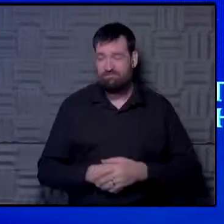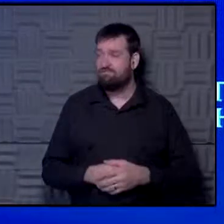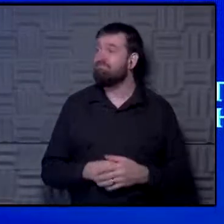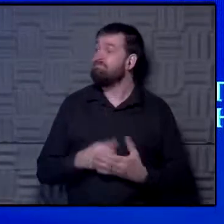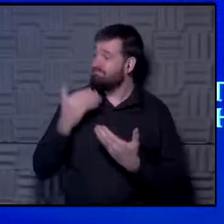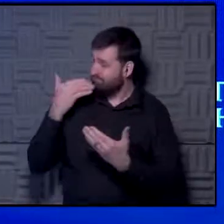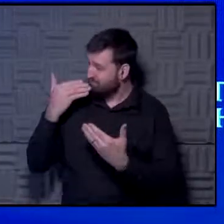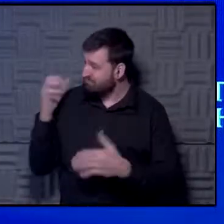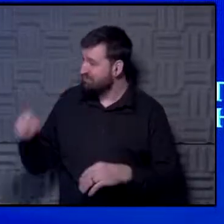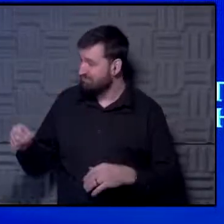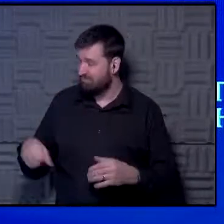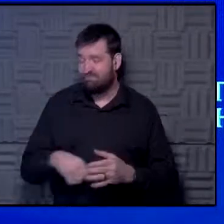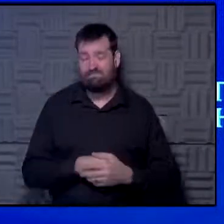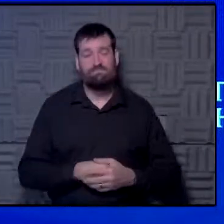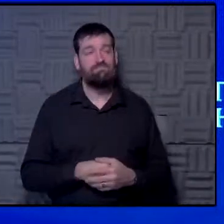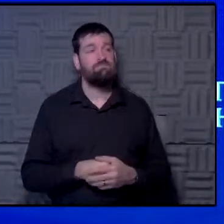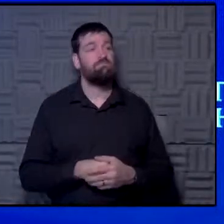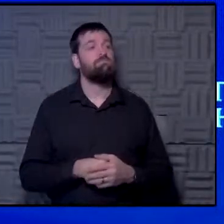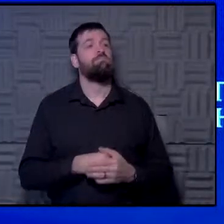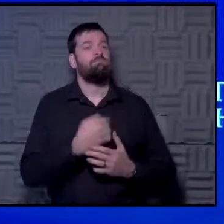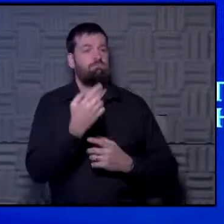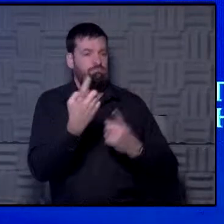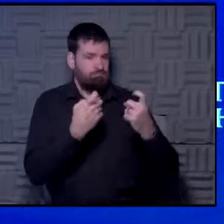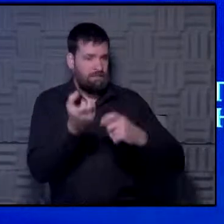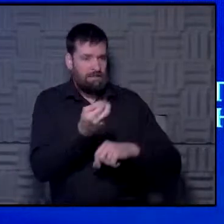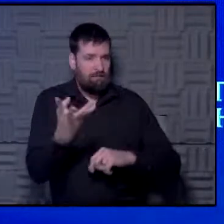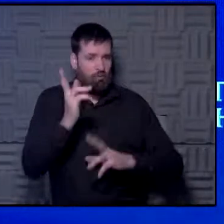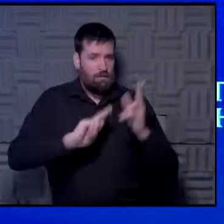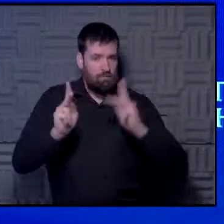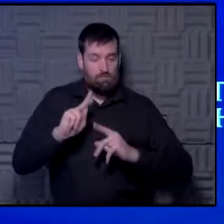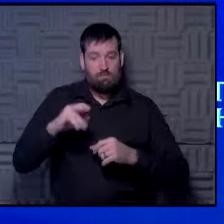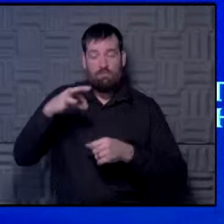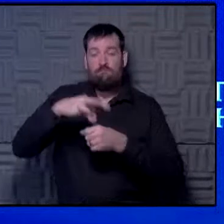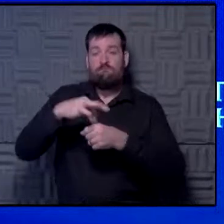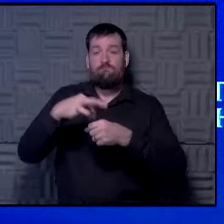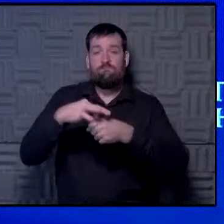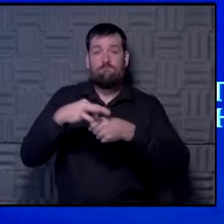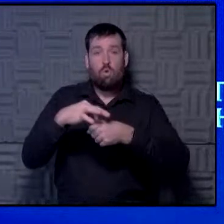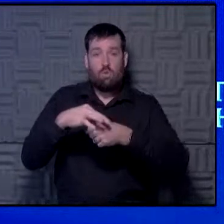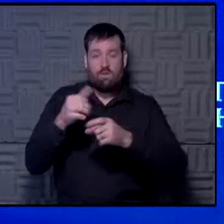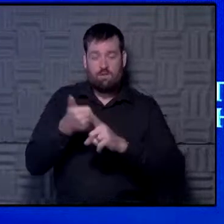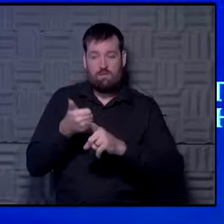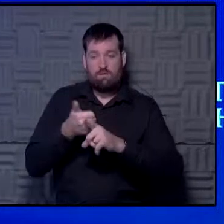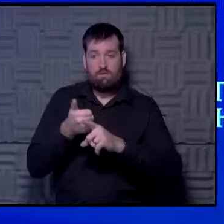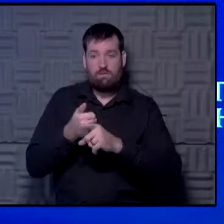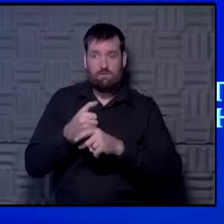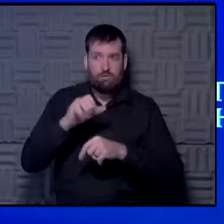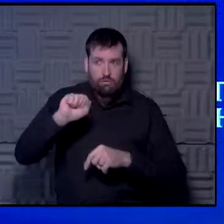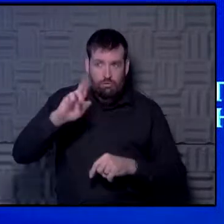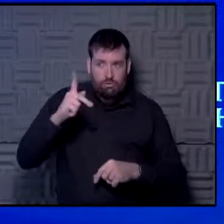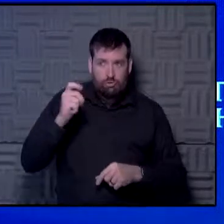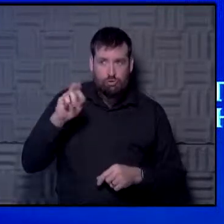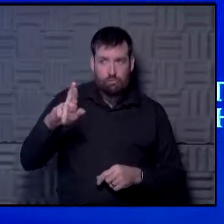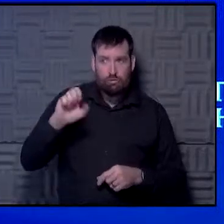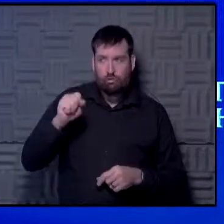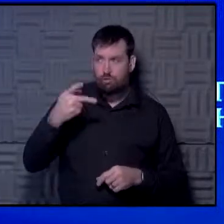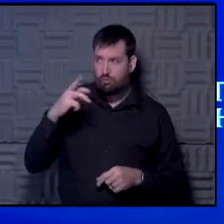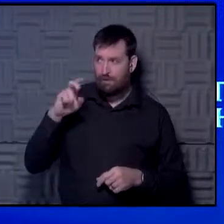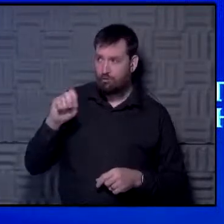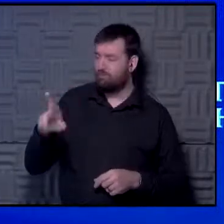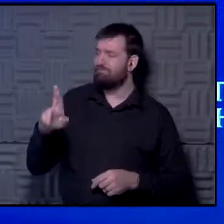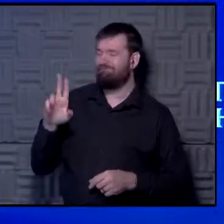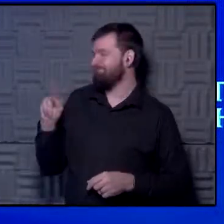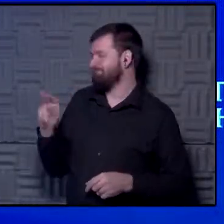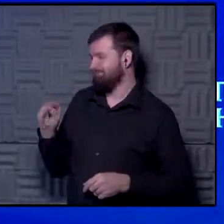Good for did. you. A question that we've had from several people, are voting polls considered super spreaders? I don't